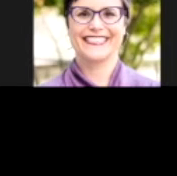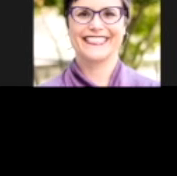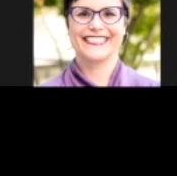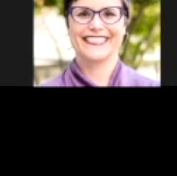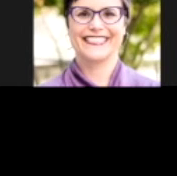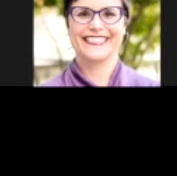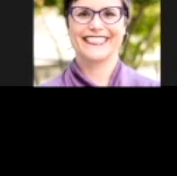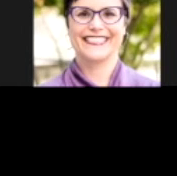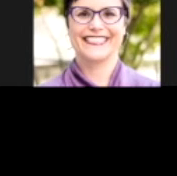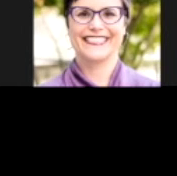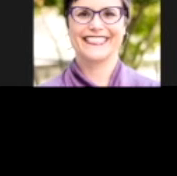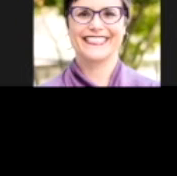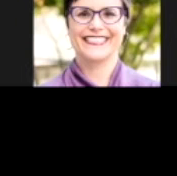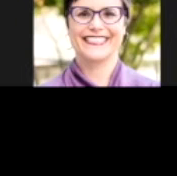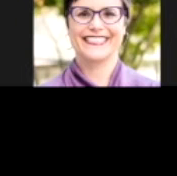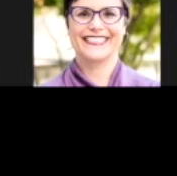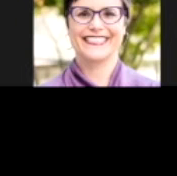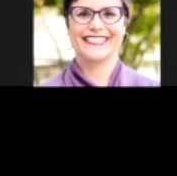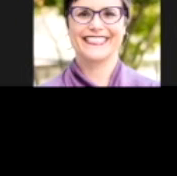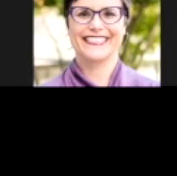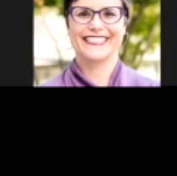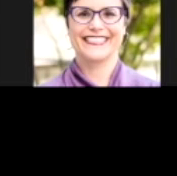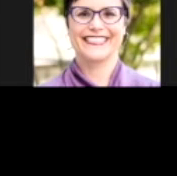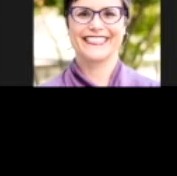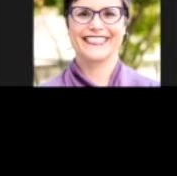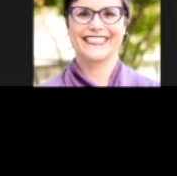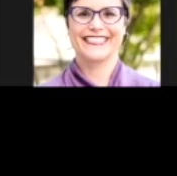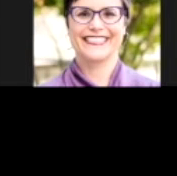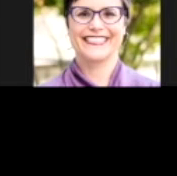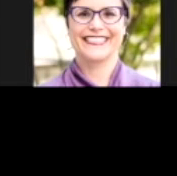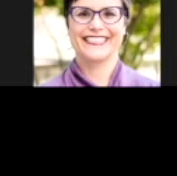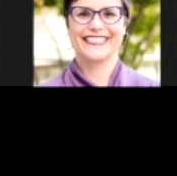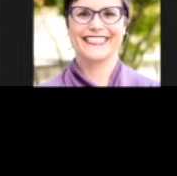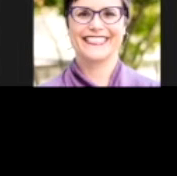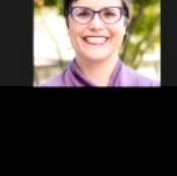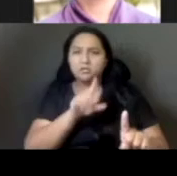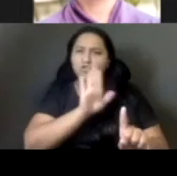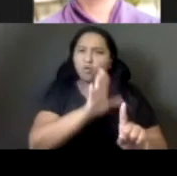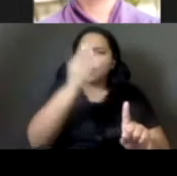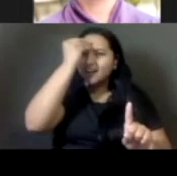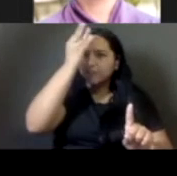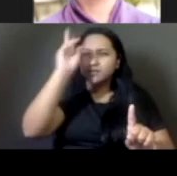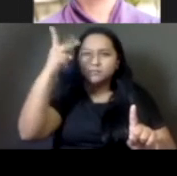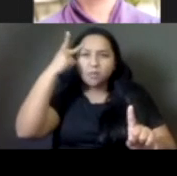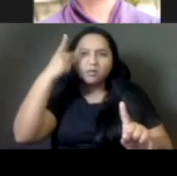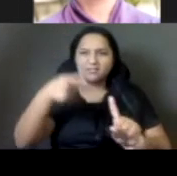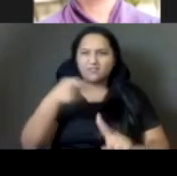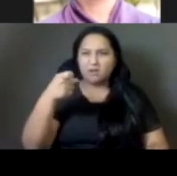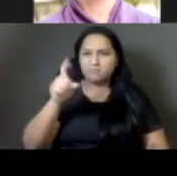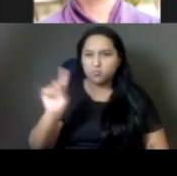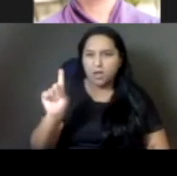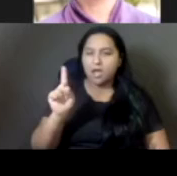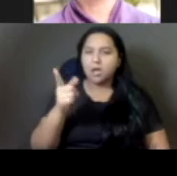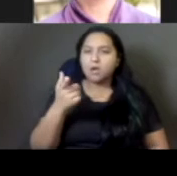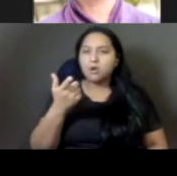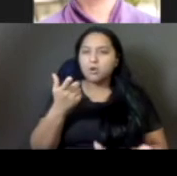Now, one of the questions that we wanted to ask people is where do you get your information and, you know, how, who do you trust? What's your, what's your most trusted place? And so